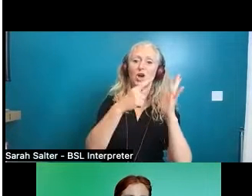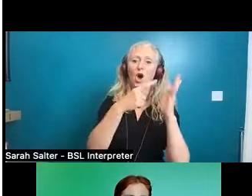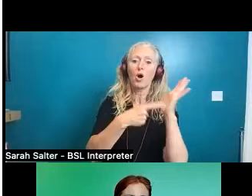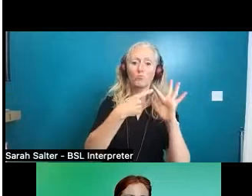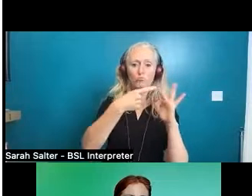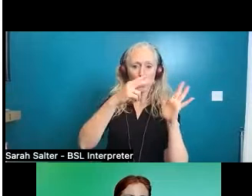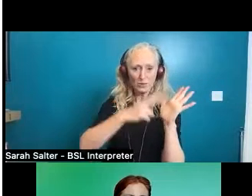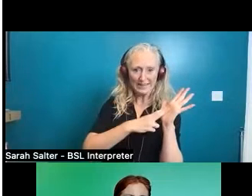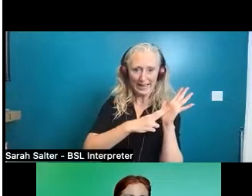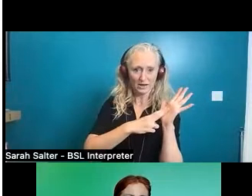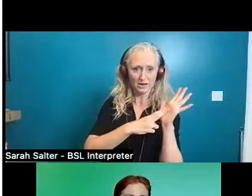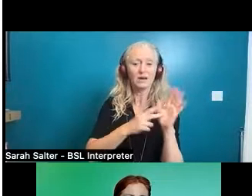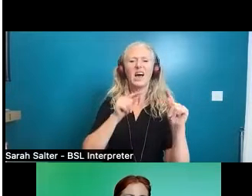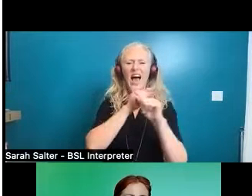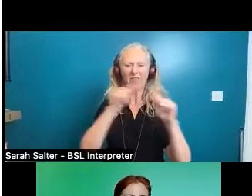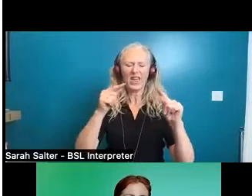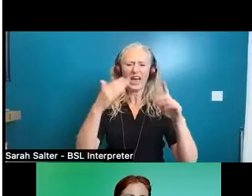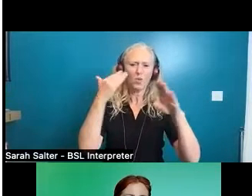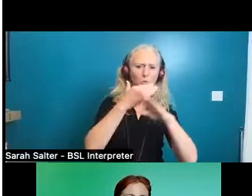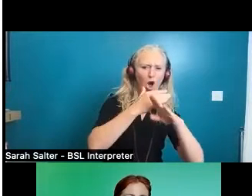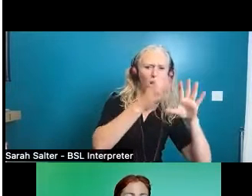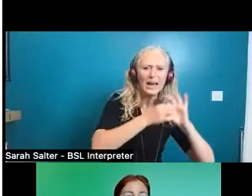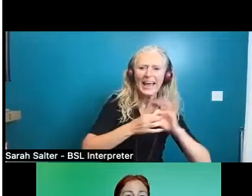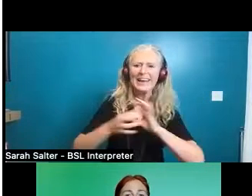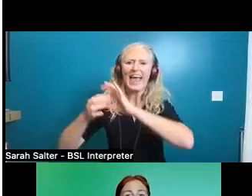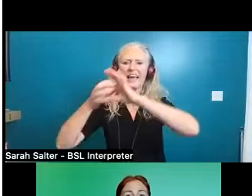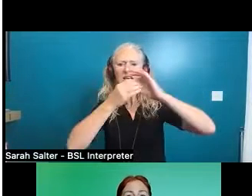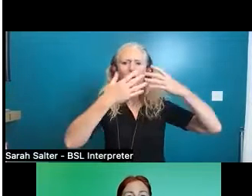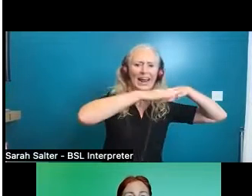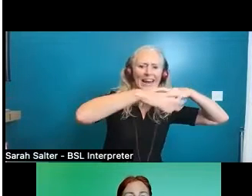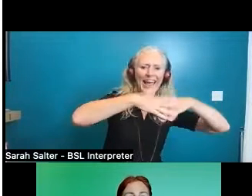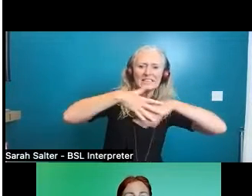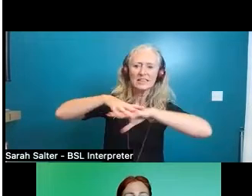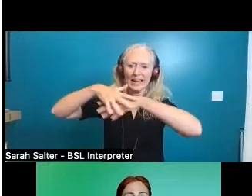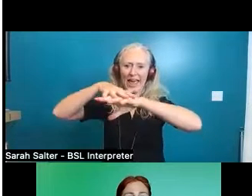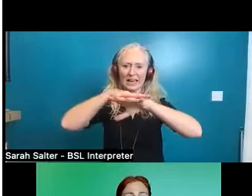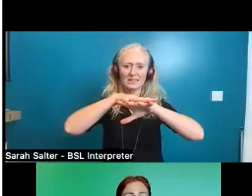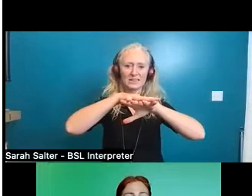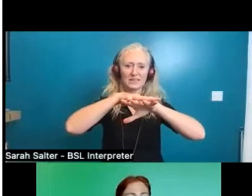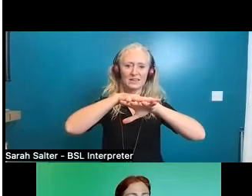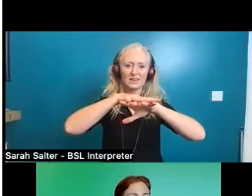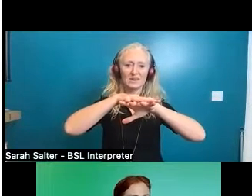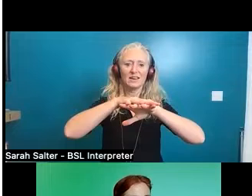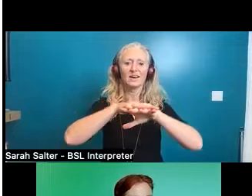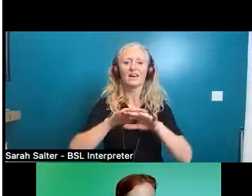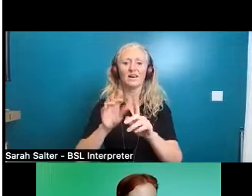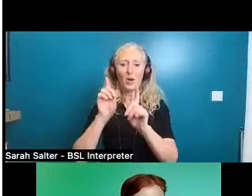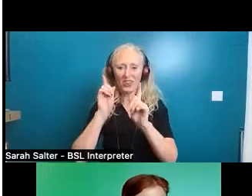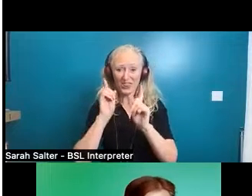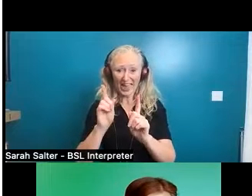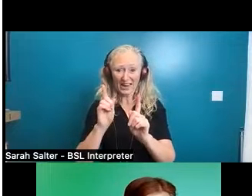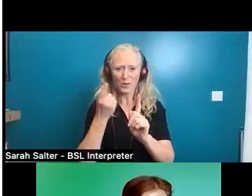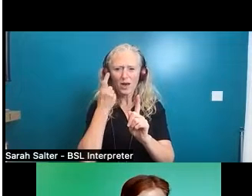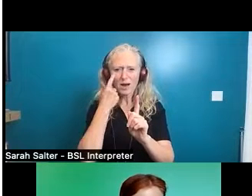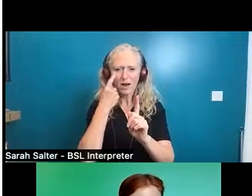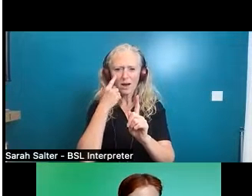cilium. At least that was the case until we started to discover a number of other colored yellow genes that seem